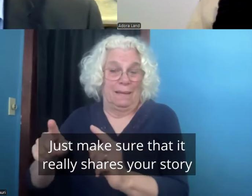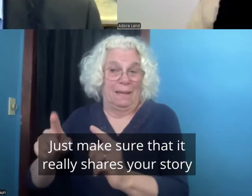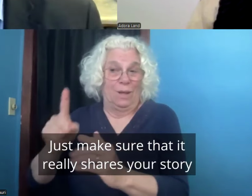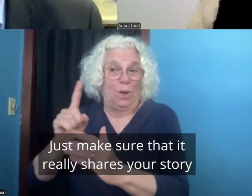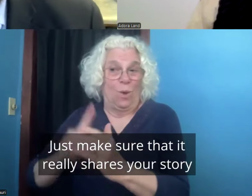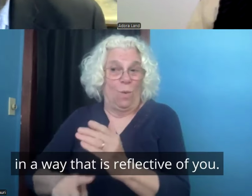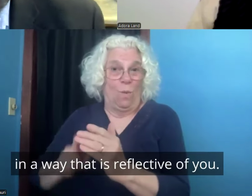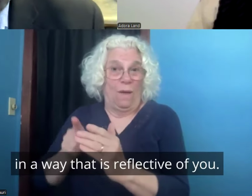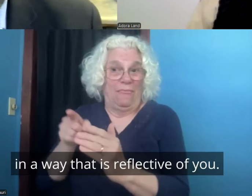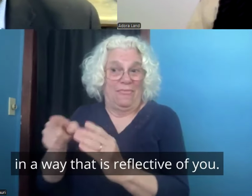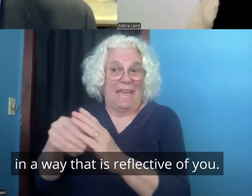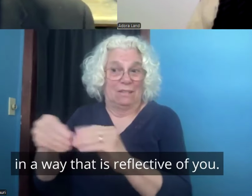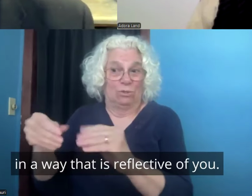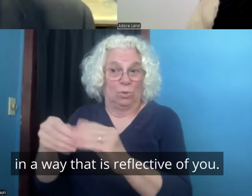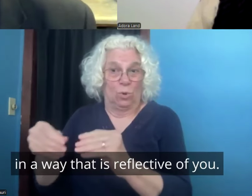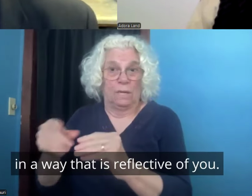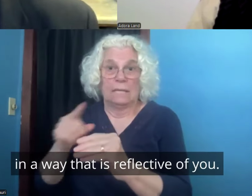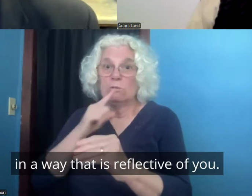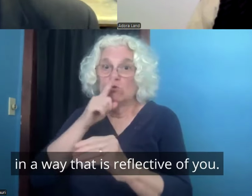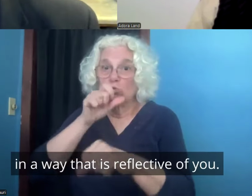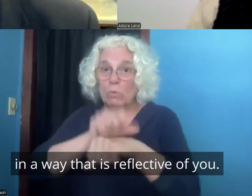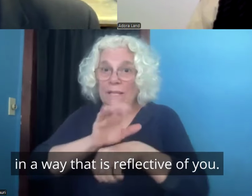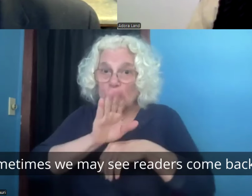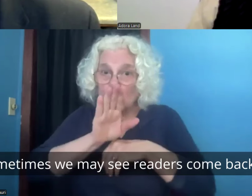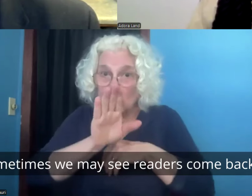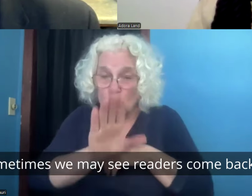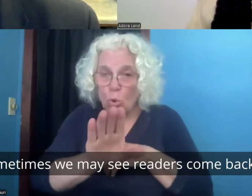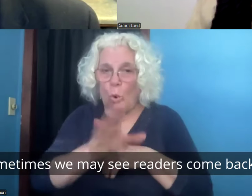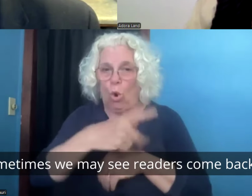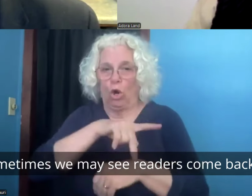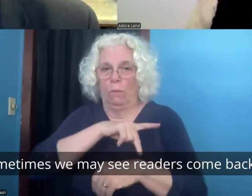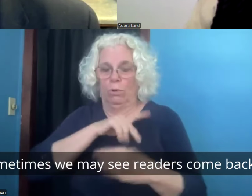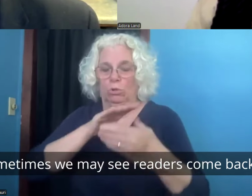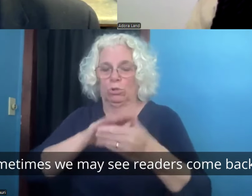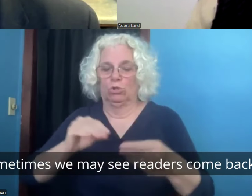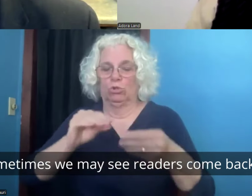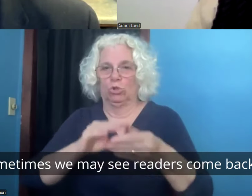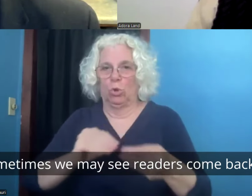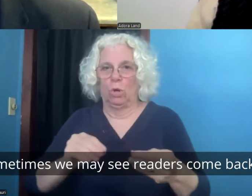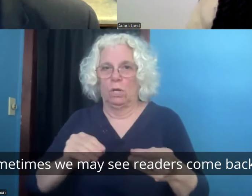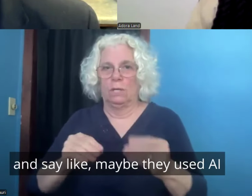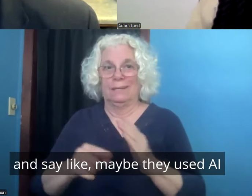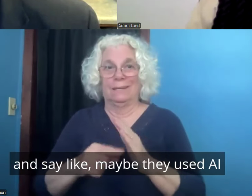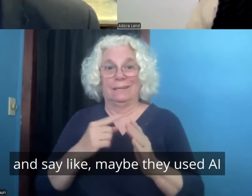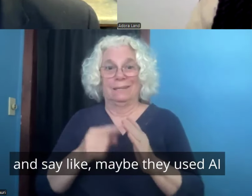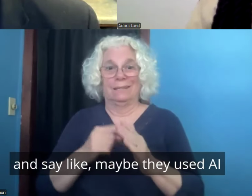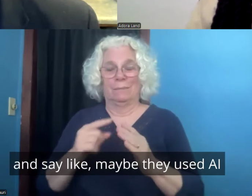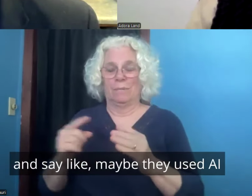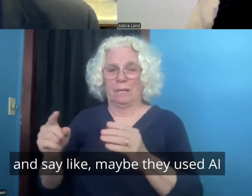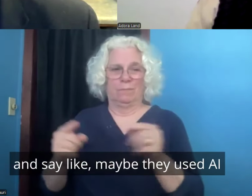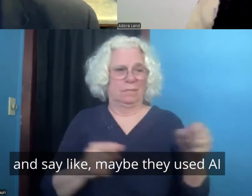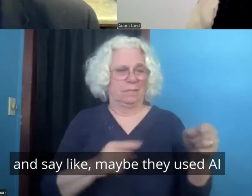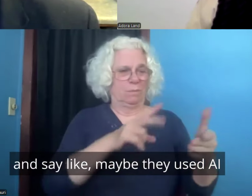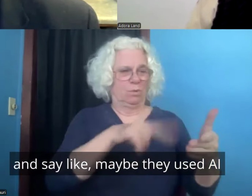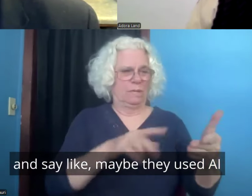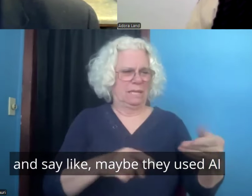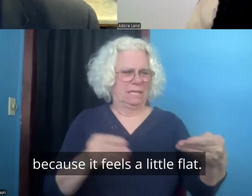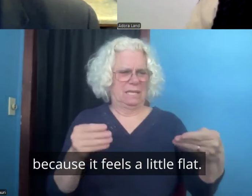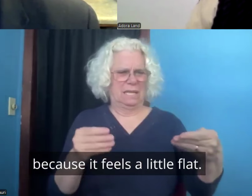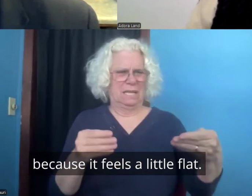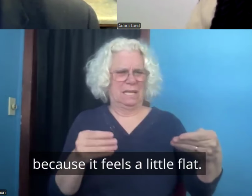your story in a way that is reflective of you. Sometimes we may see readers come back and say like maybe they used